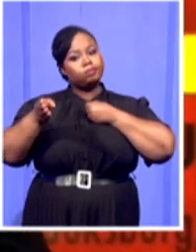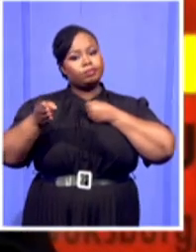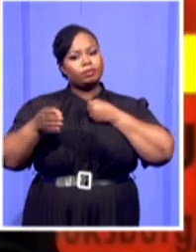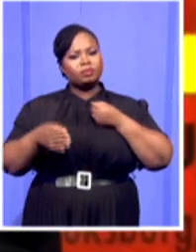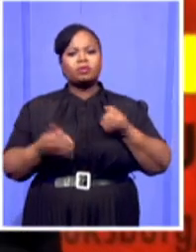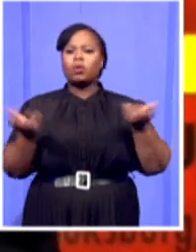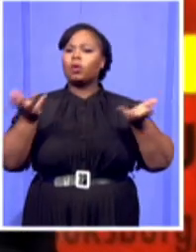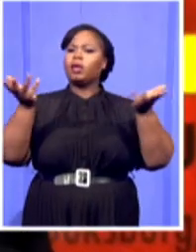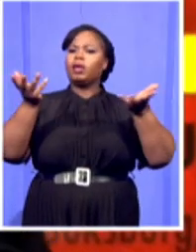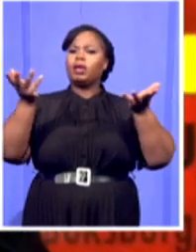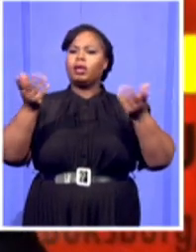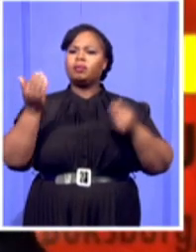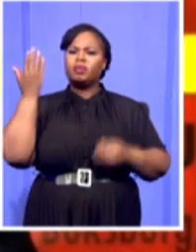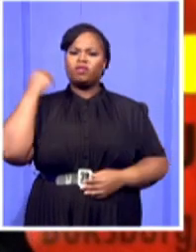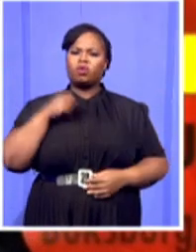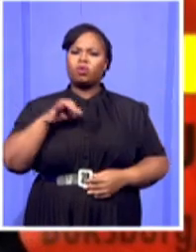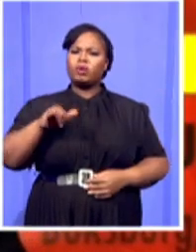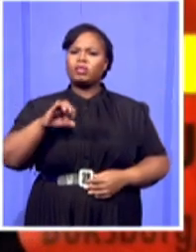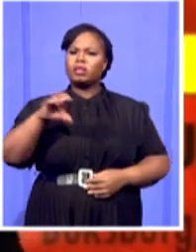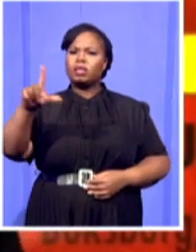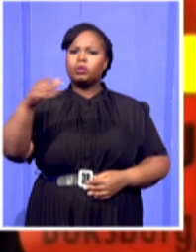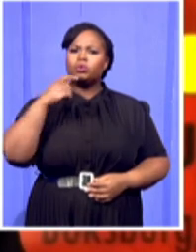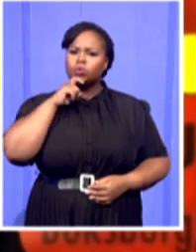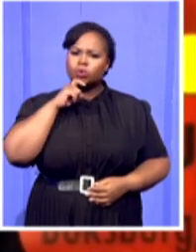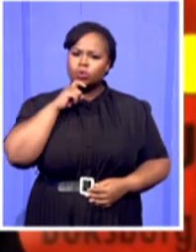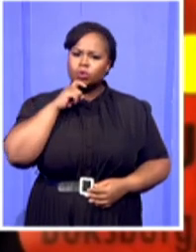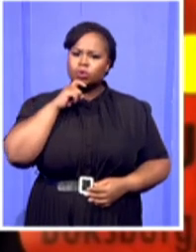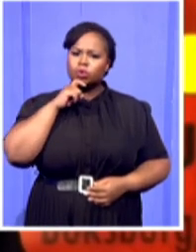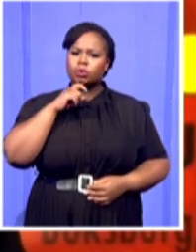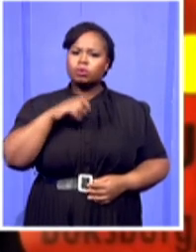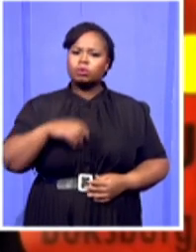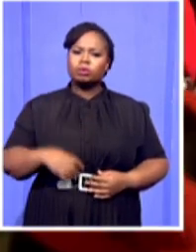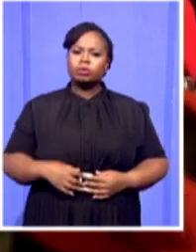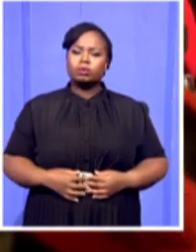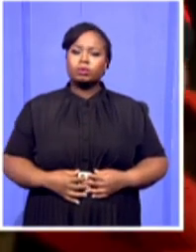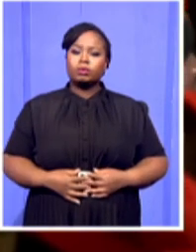Where's the mic which was used by YCL?